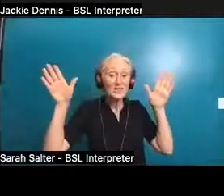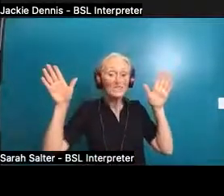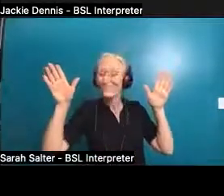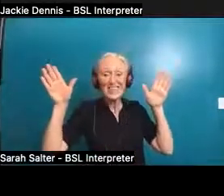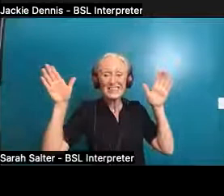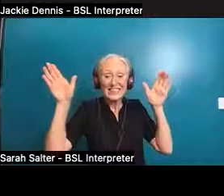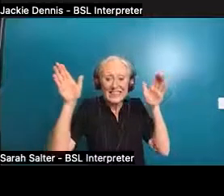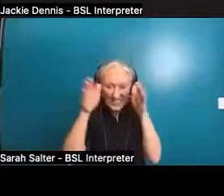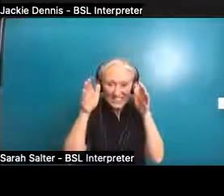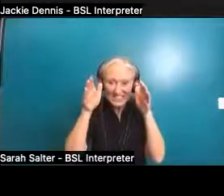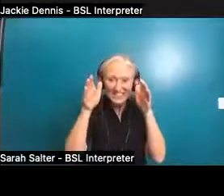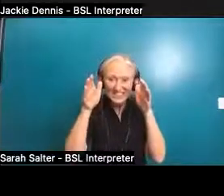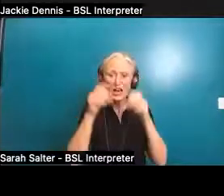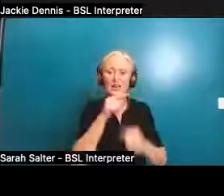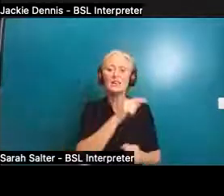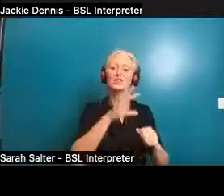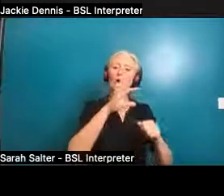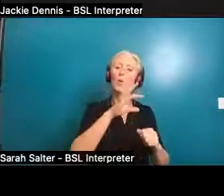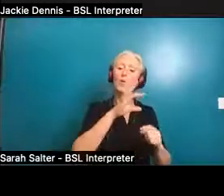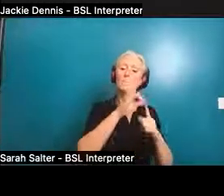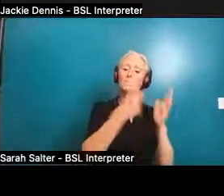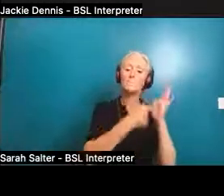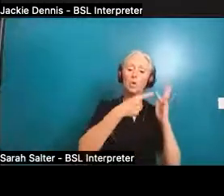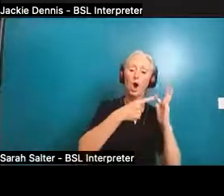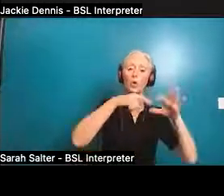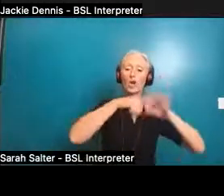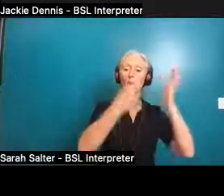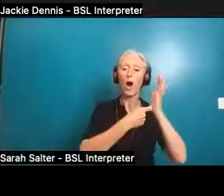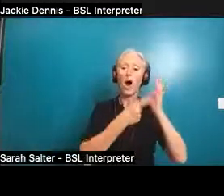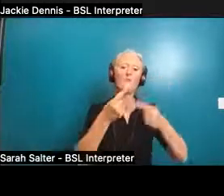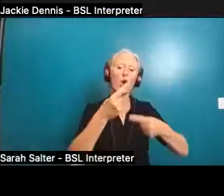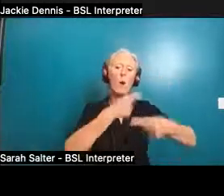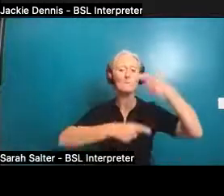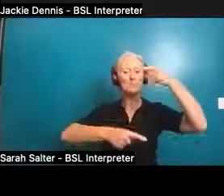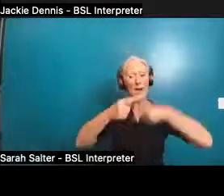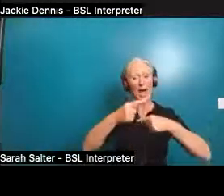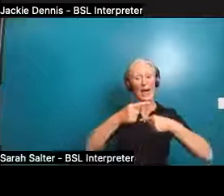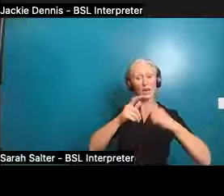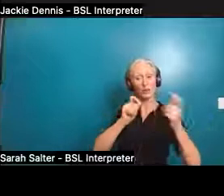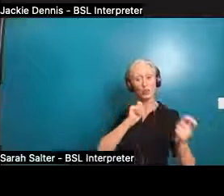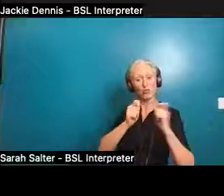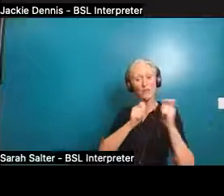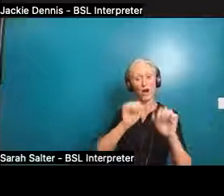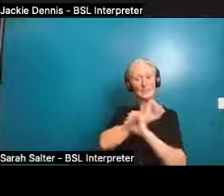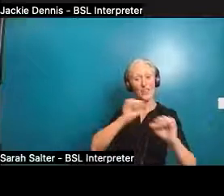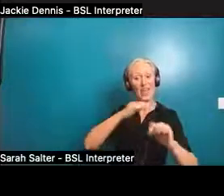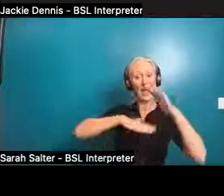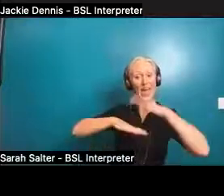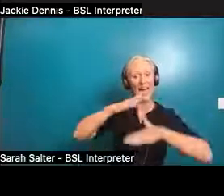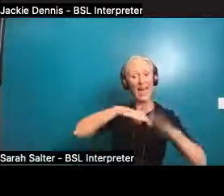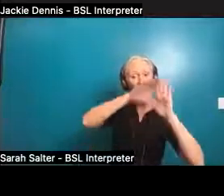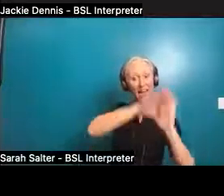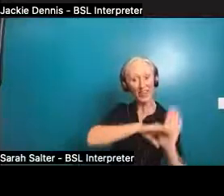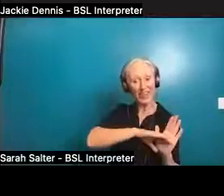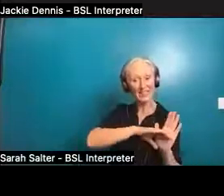and revising their ethics to include patients that have a poorer visual field. So if some of you are